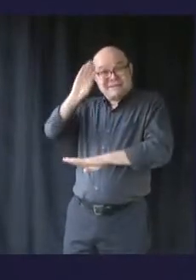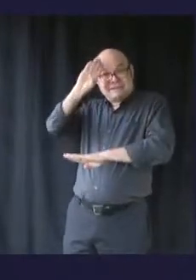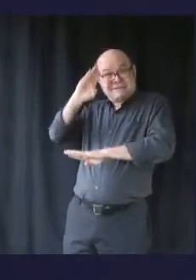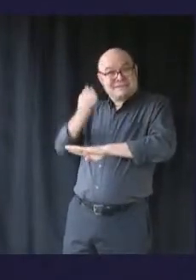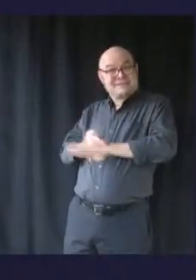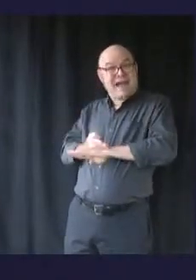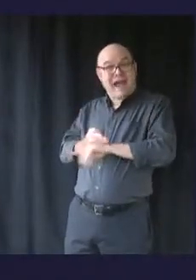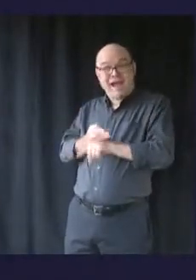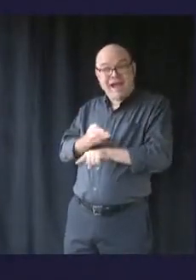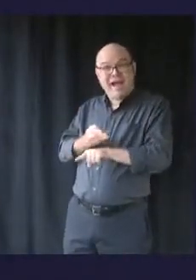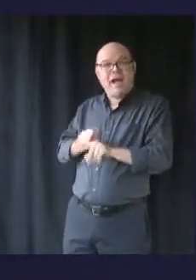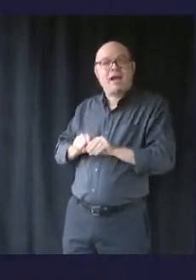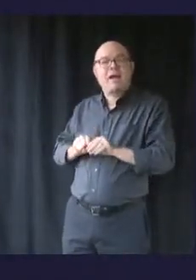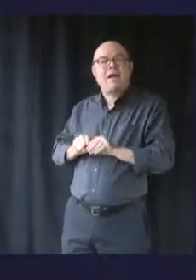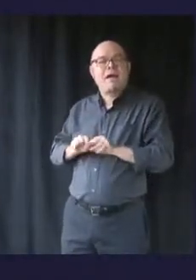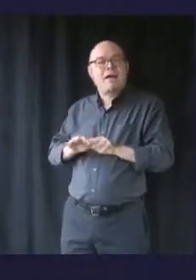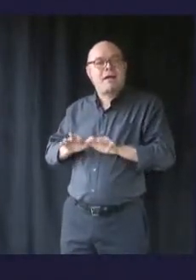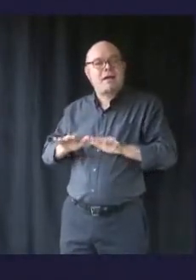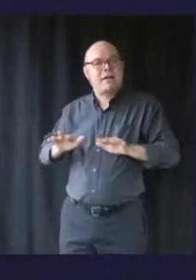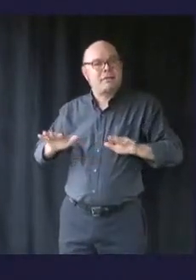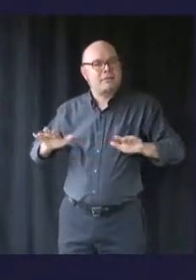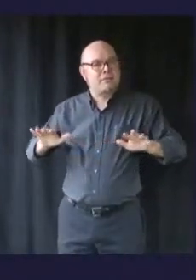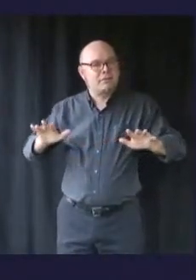who've been inspired by the example.